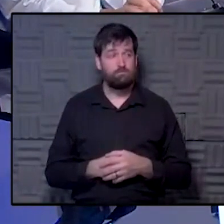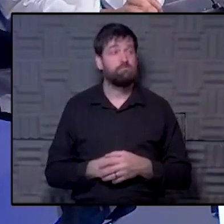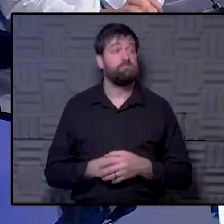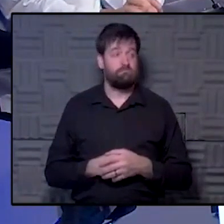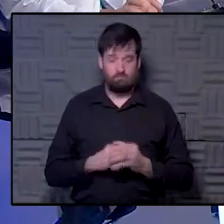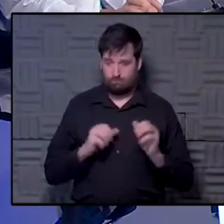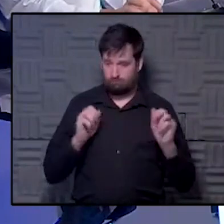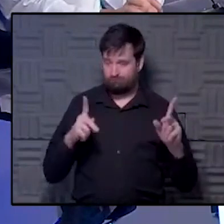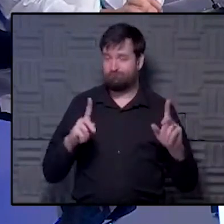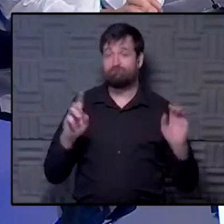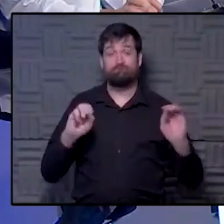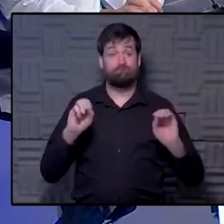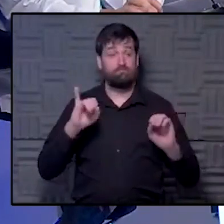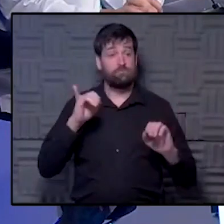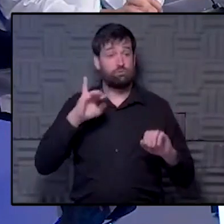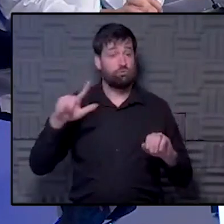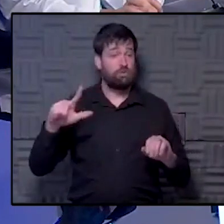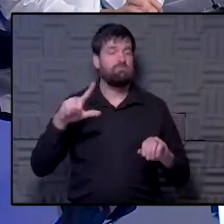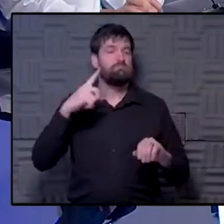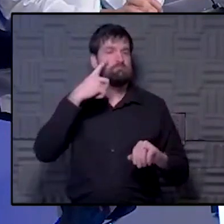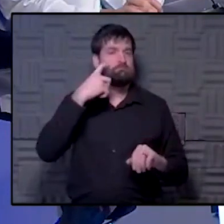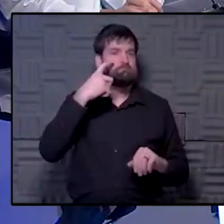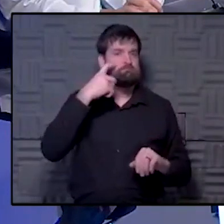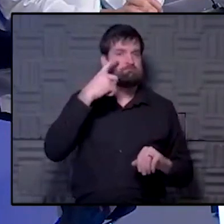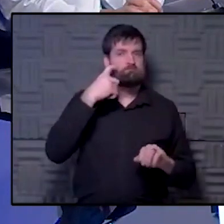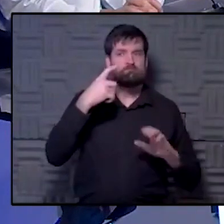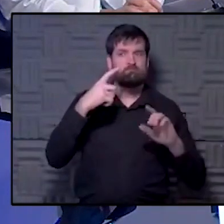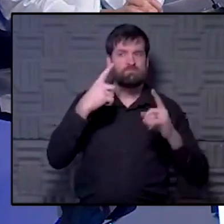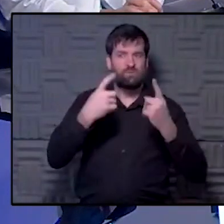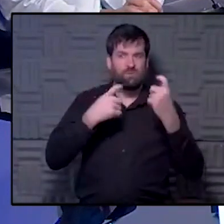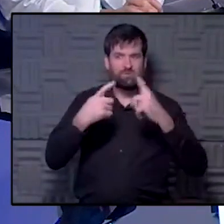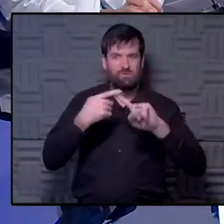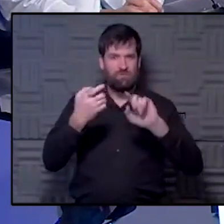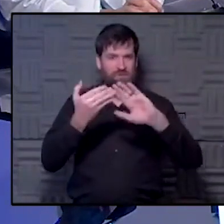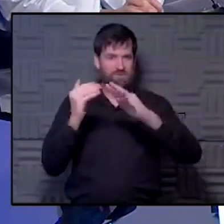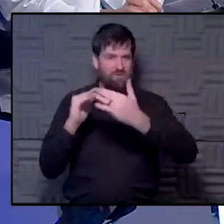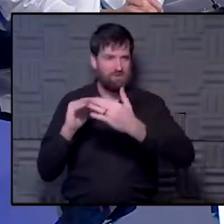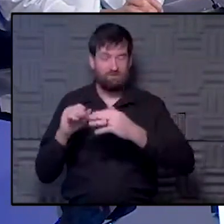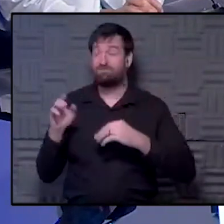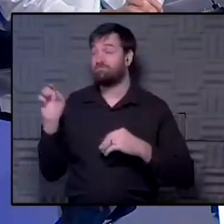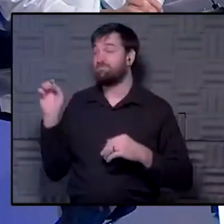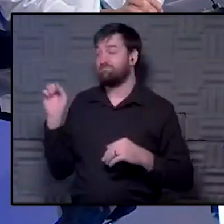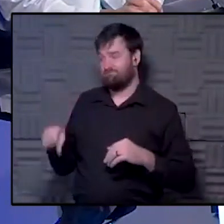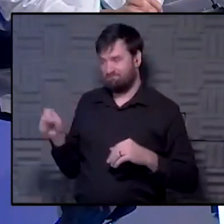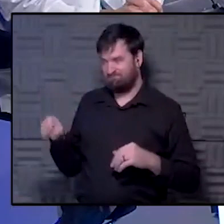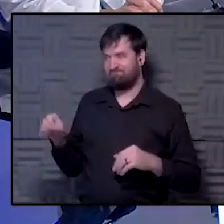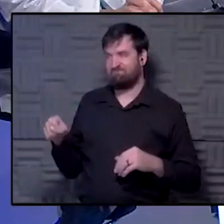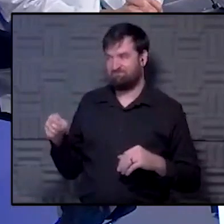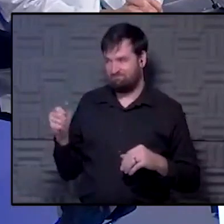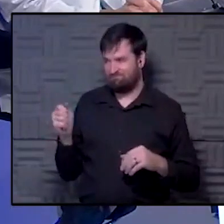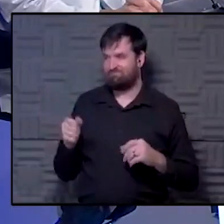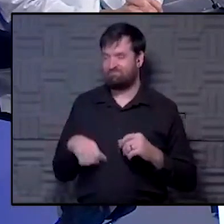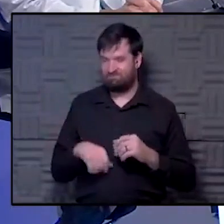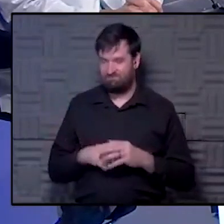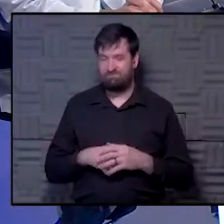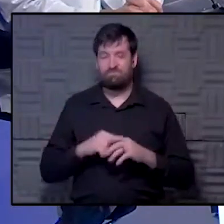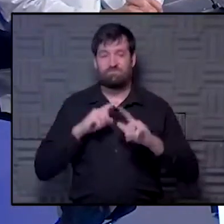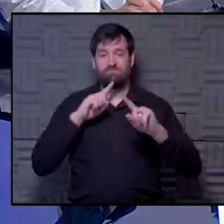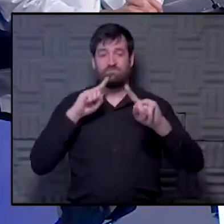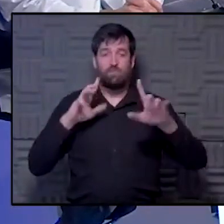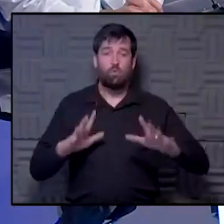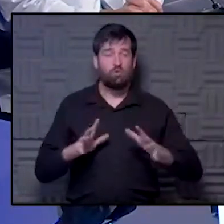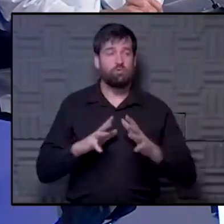All right, I'm not hearing any. So, Jill, I bet there's some questions out there in the community. Yes, there are. And